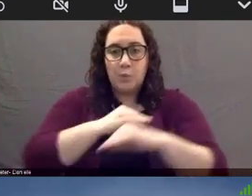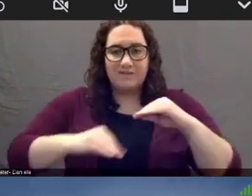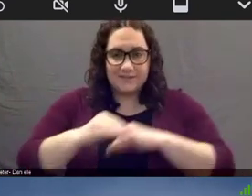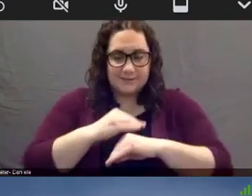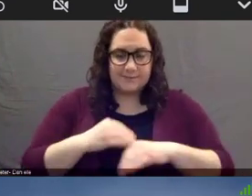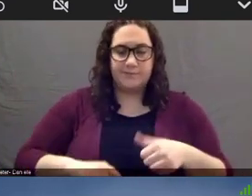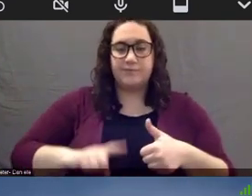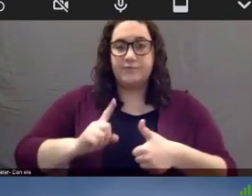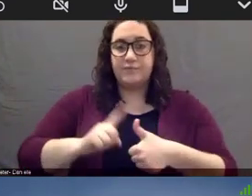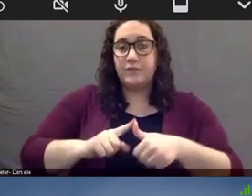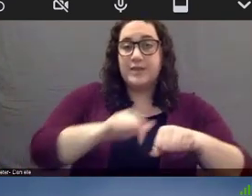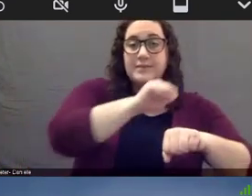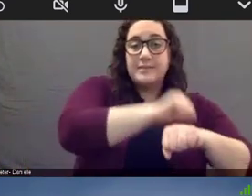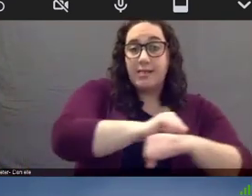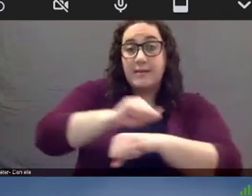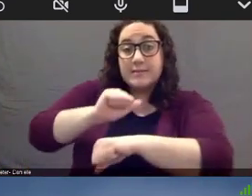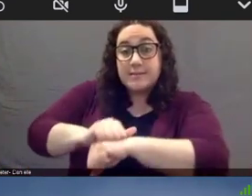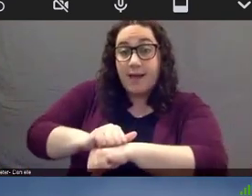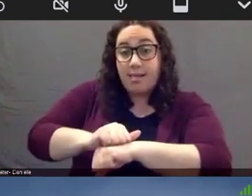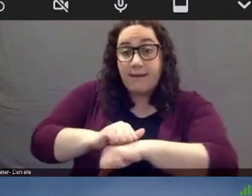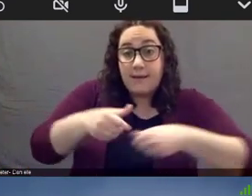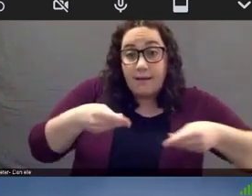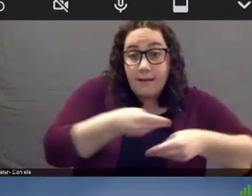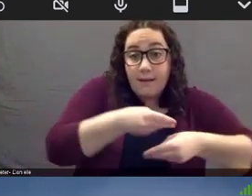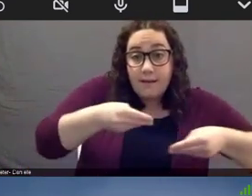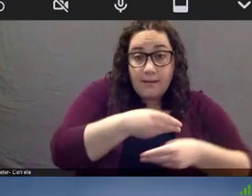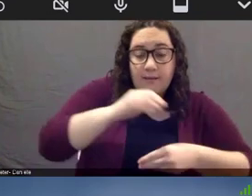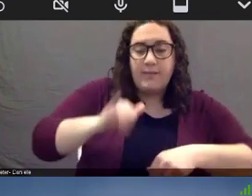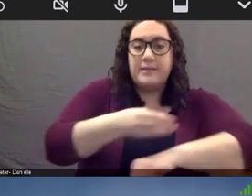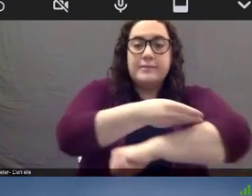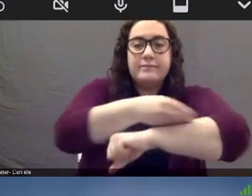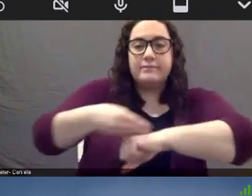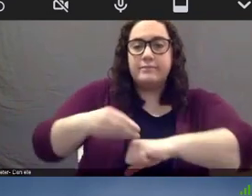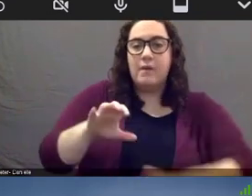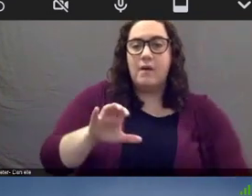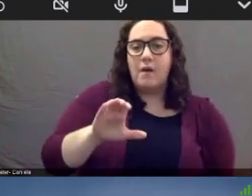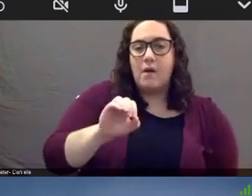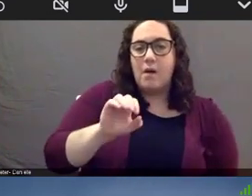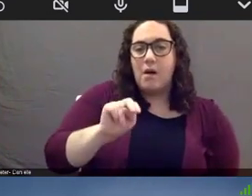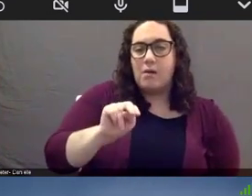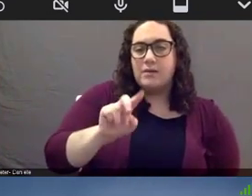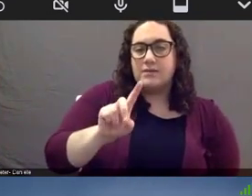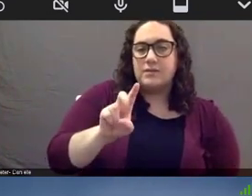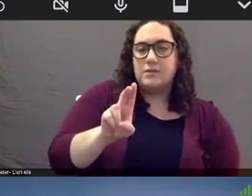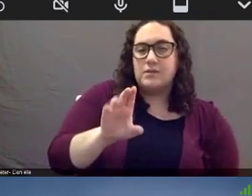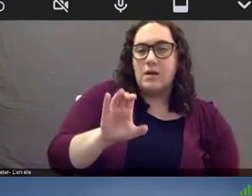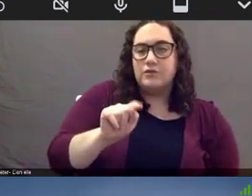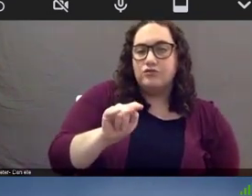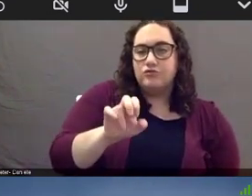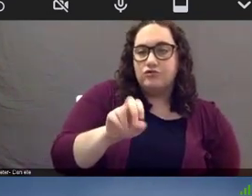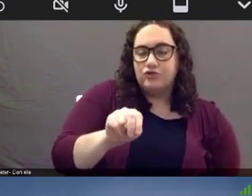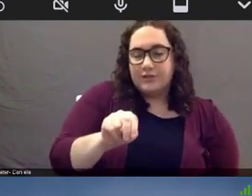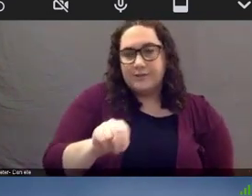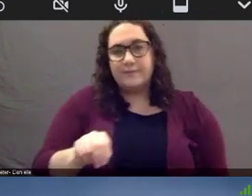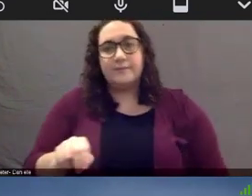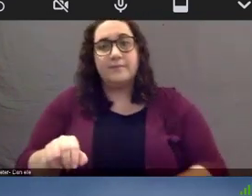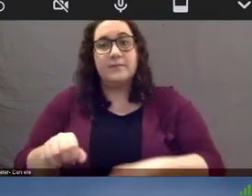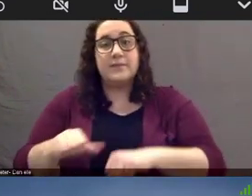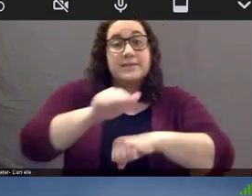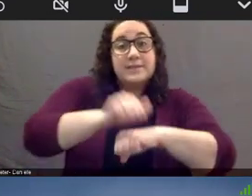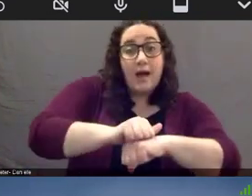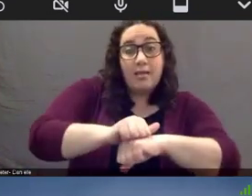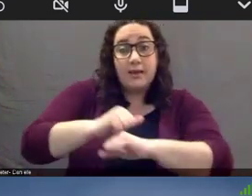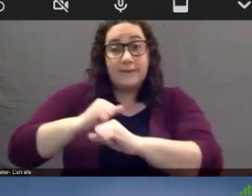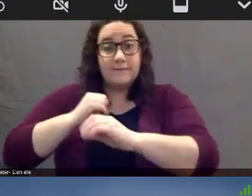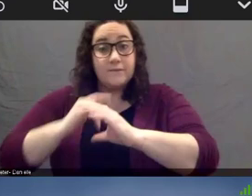conduction. It can move from a solid to a fluid, or a fluid back to a solid by convection. And